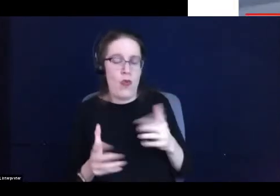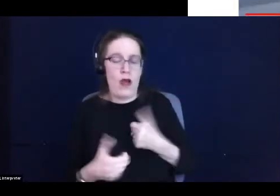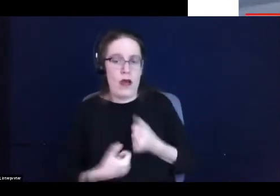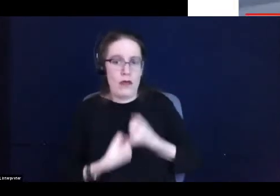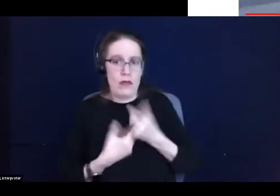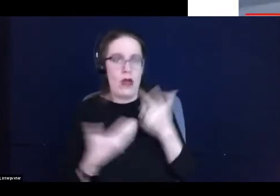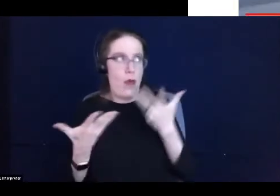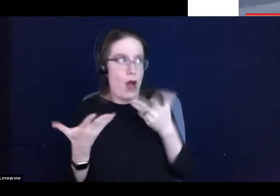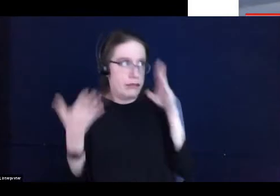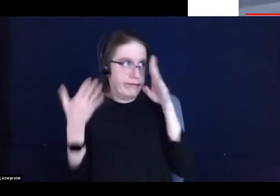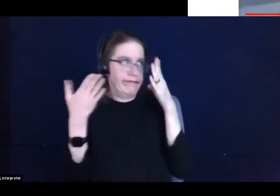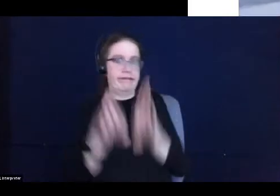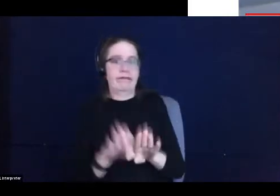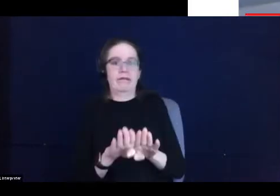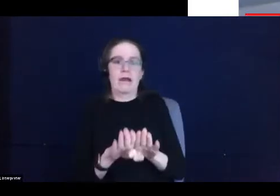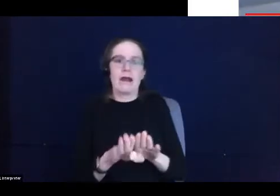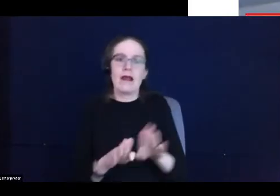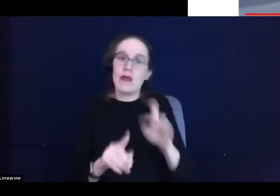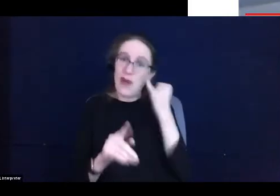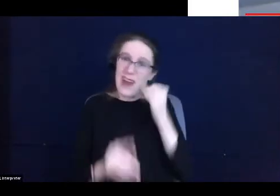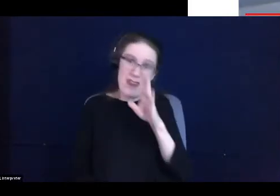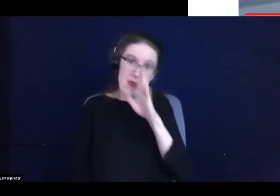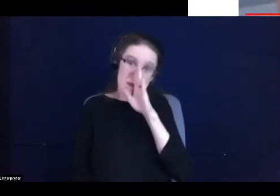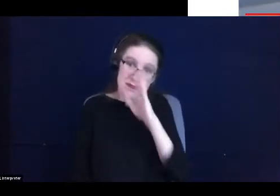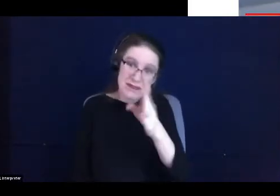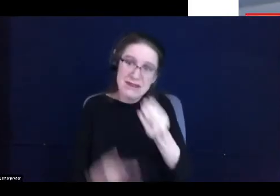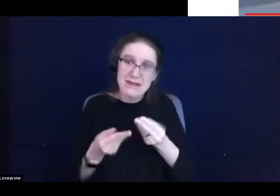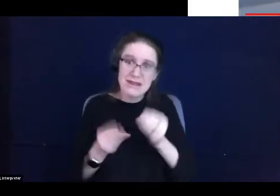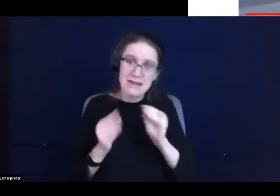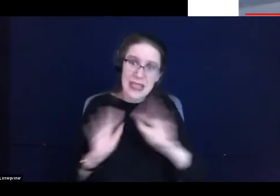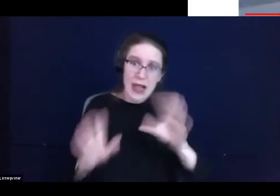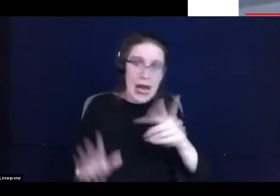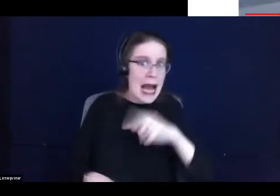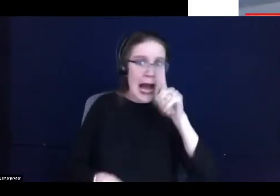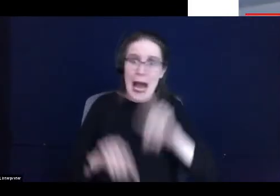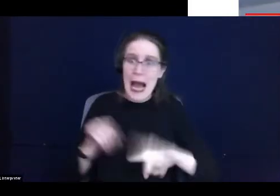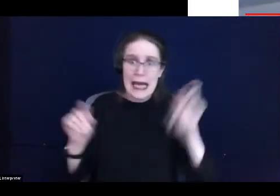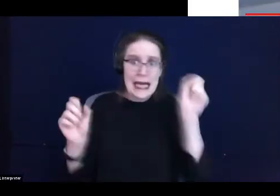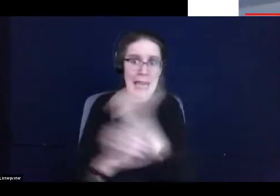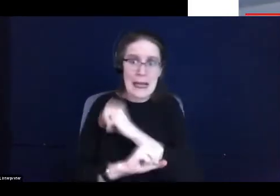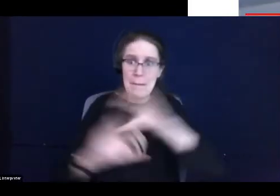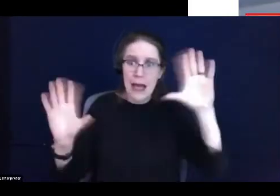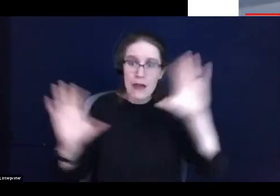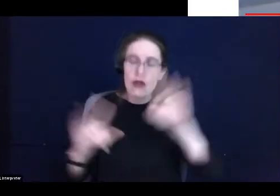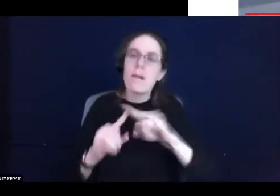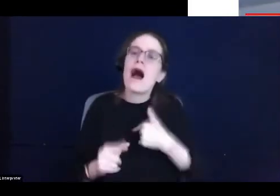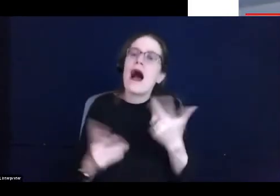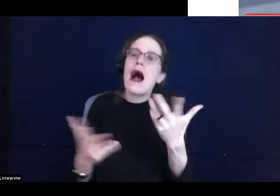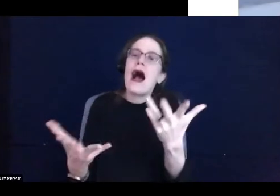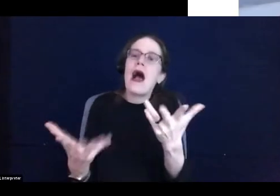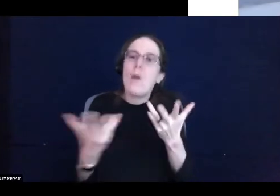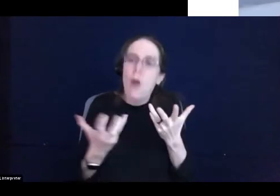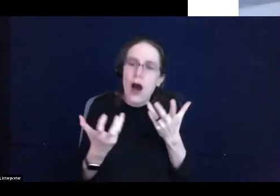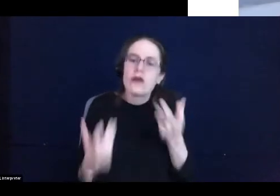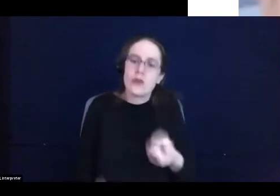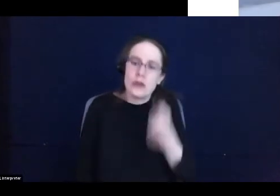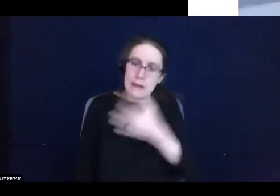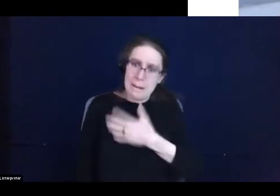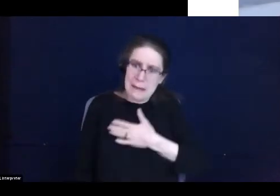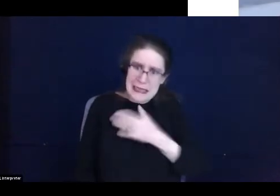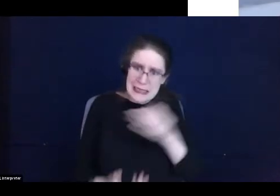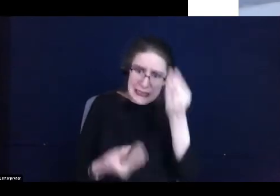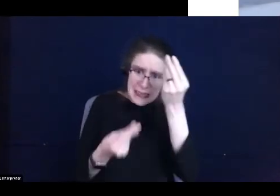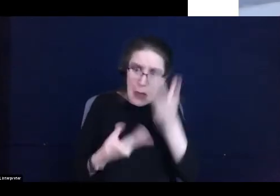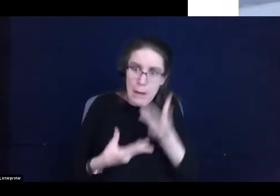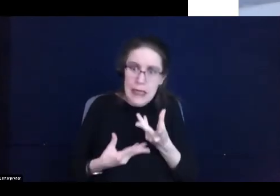clearly, hey, I can't imagine what you're going through, but I want to understand, so tell me. That is incredible